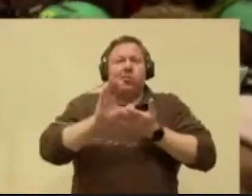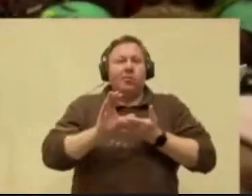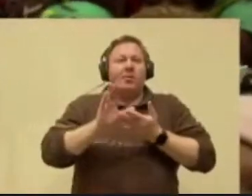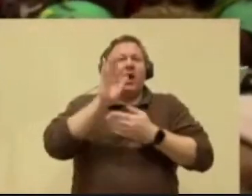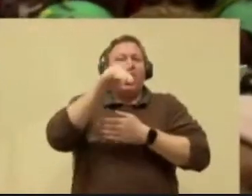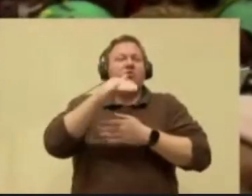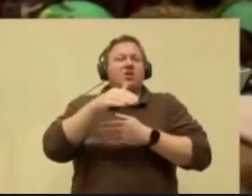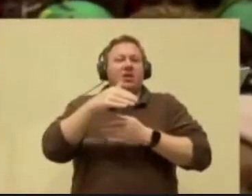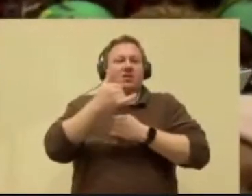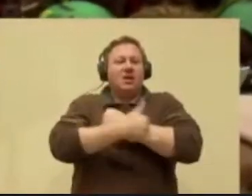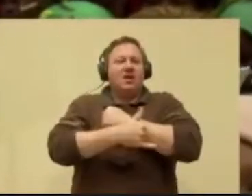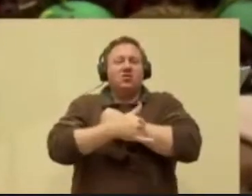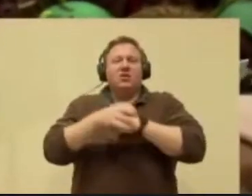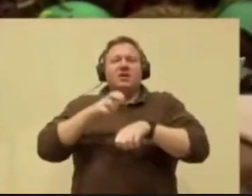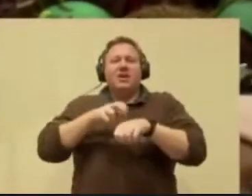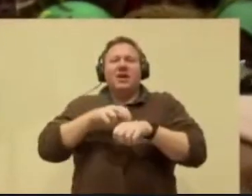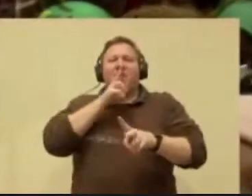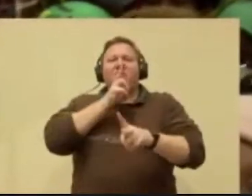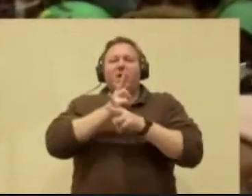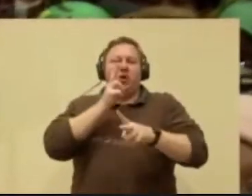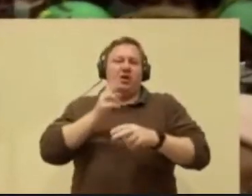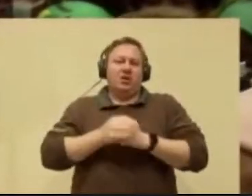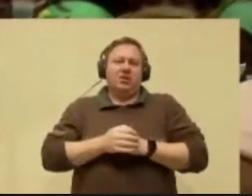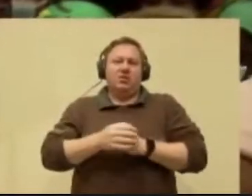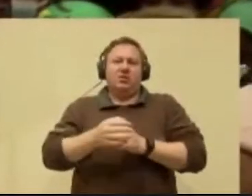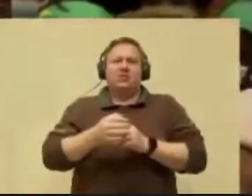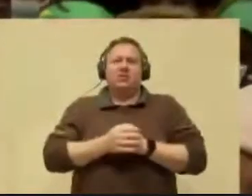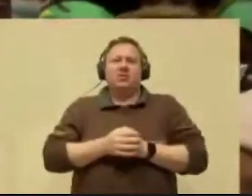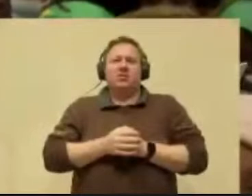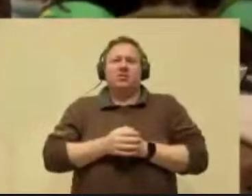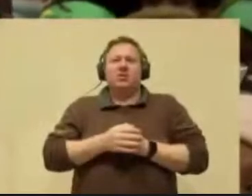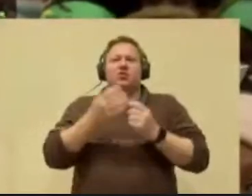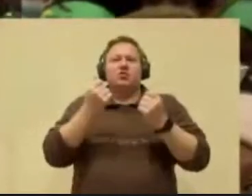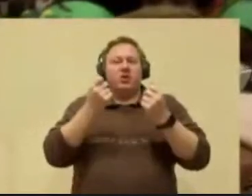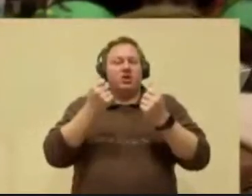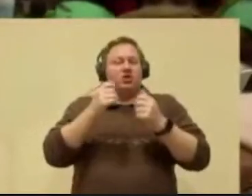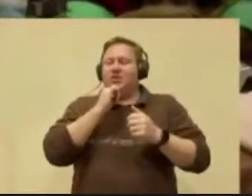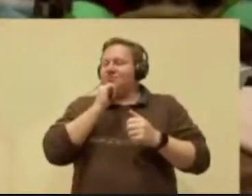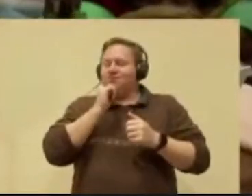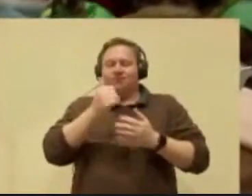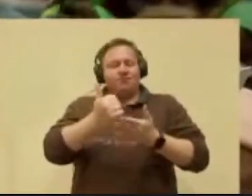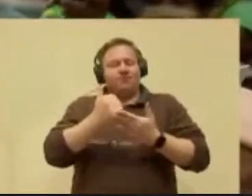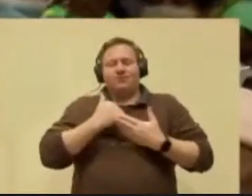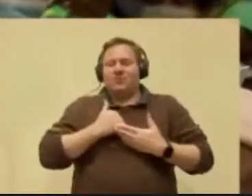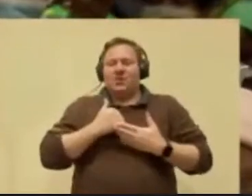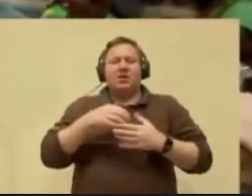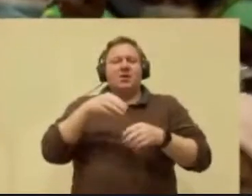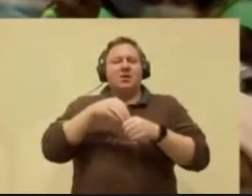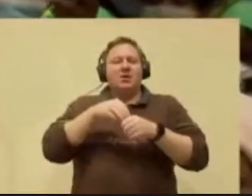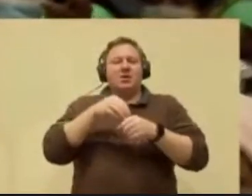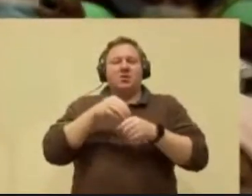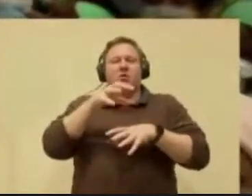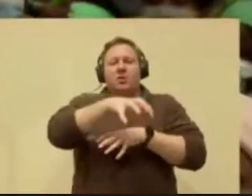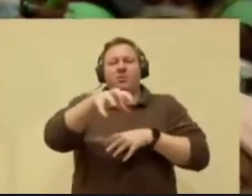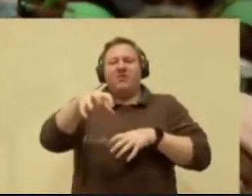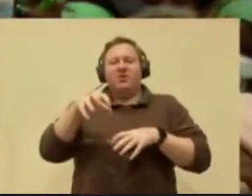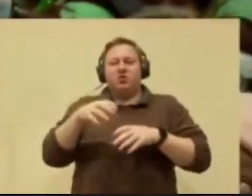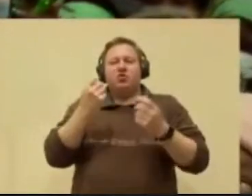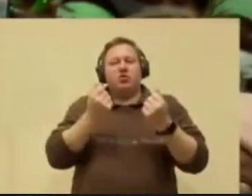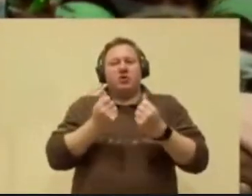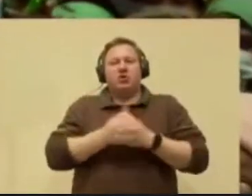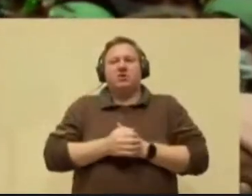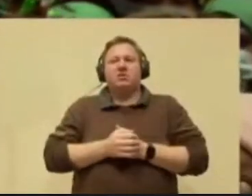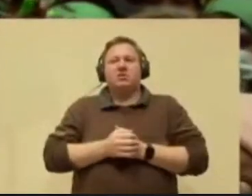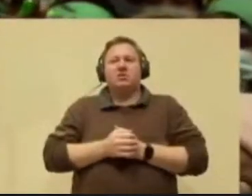country where we need verification we are struggling the treasury is not assisting us including provincial treasury we are